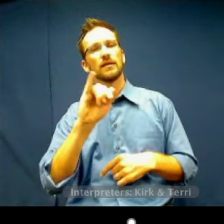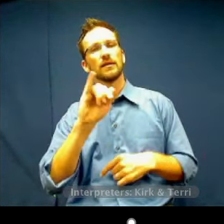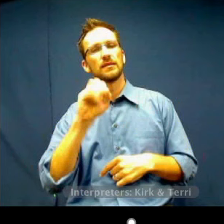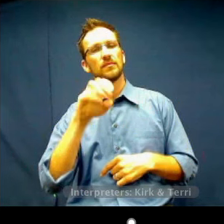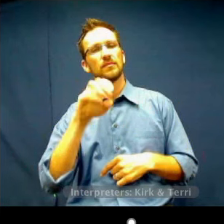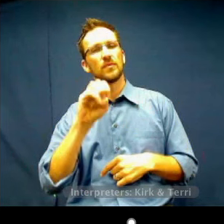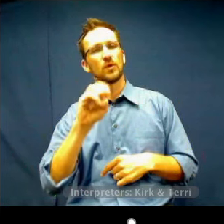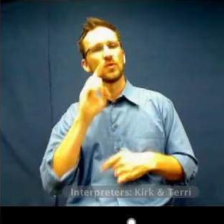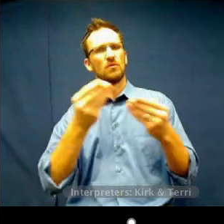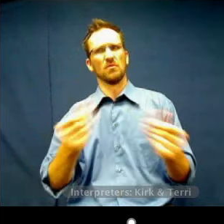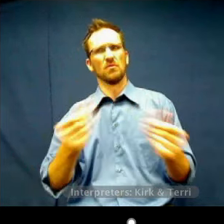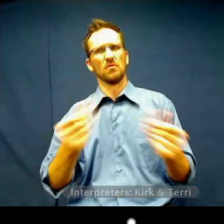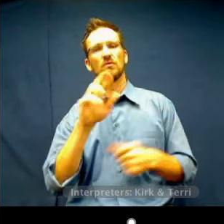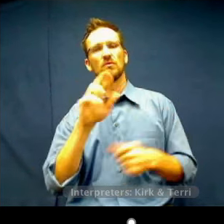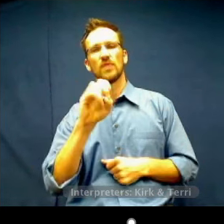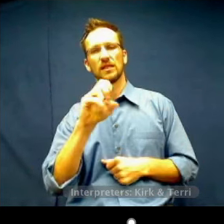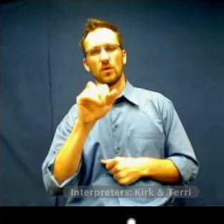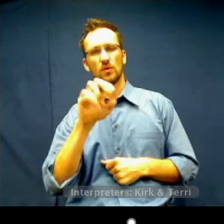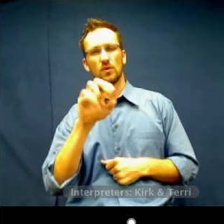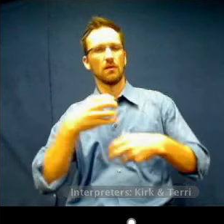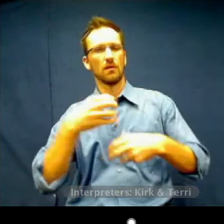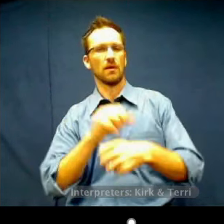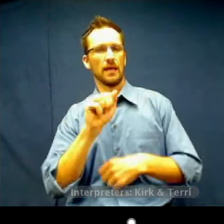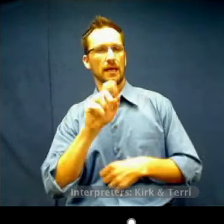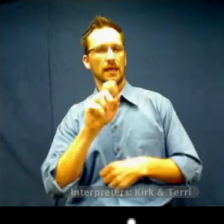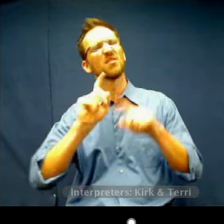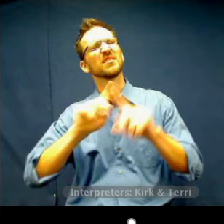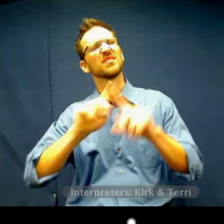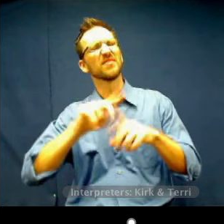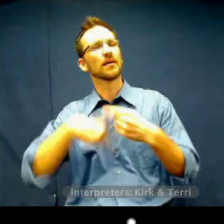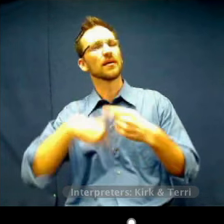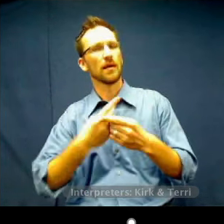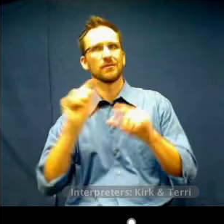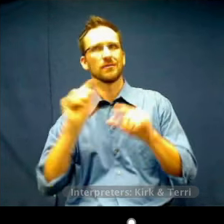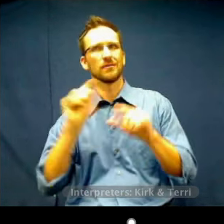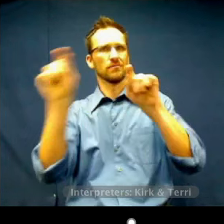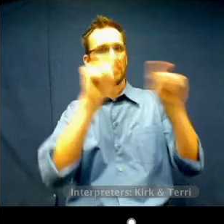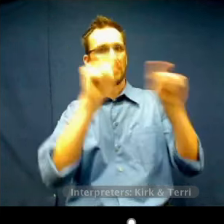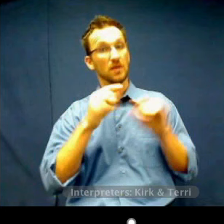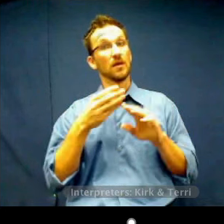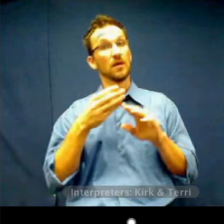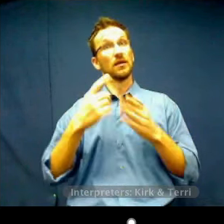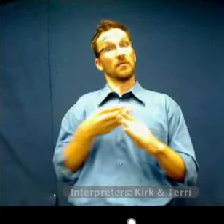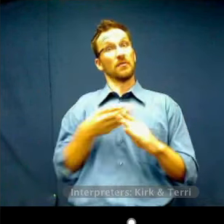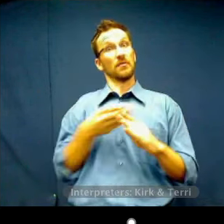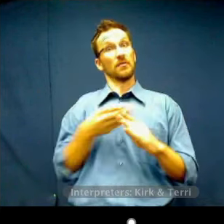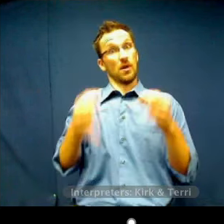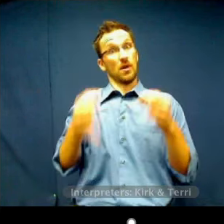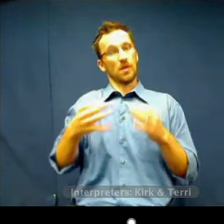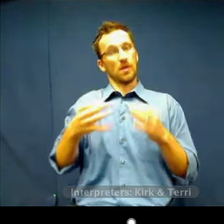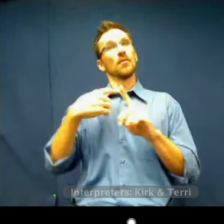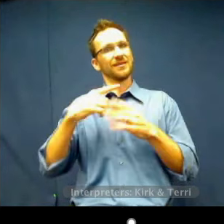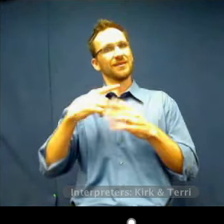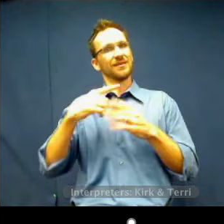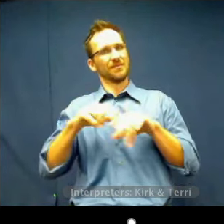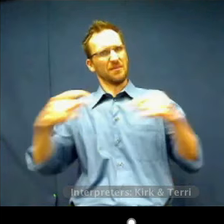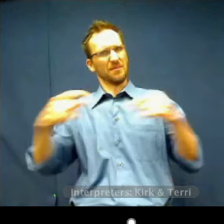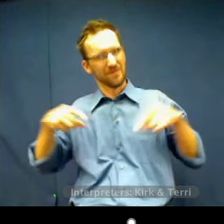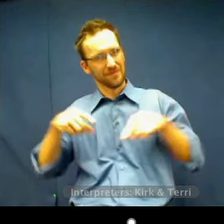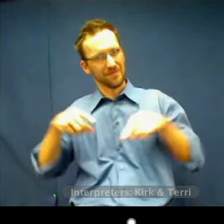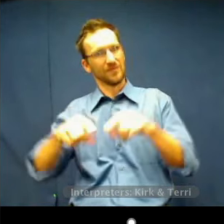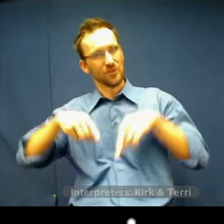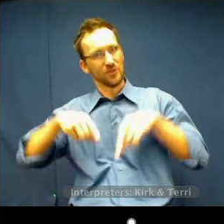They are used both before litigation and contemporaneous to litigation. So you may always have settlement